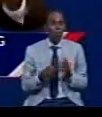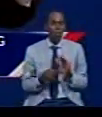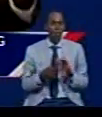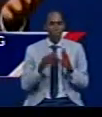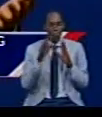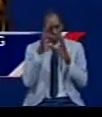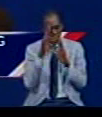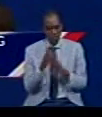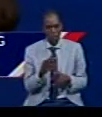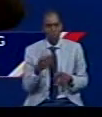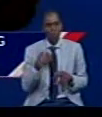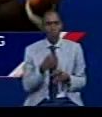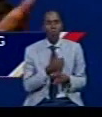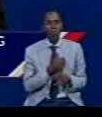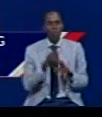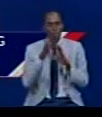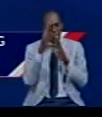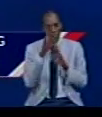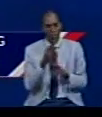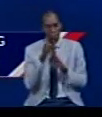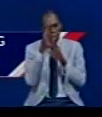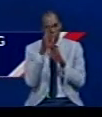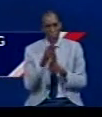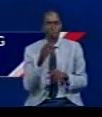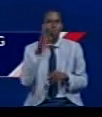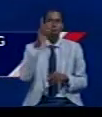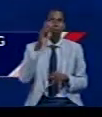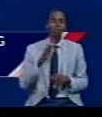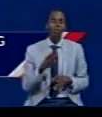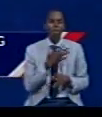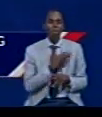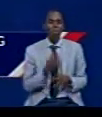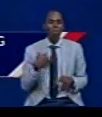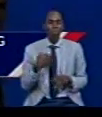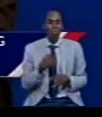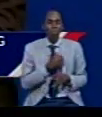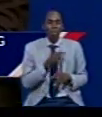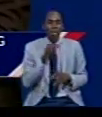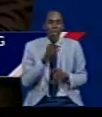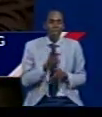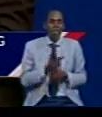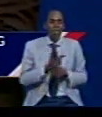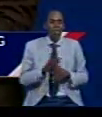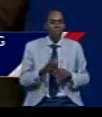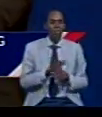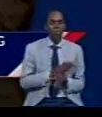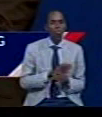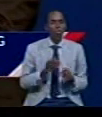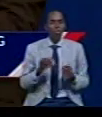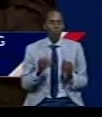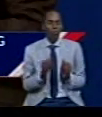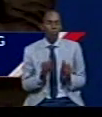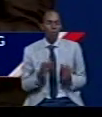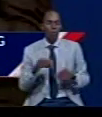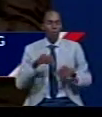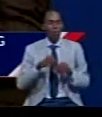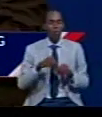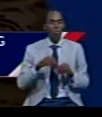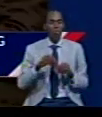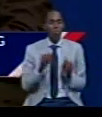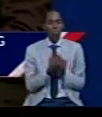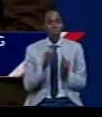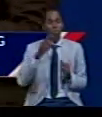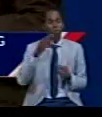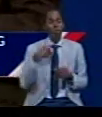We honor God, we reverence God, and we're conscious of God everywhere we go. Now the grace of God has come into